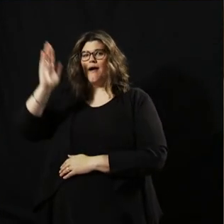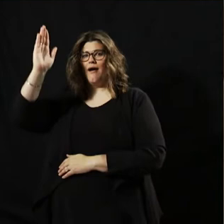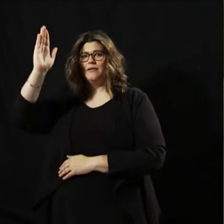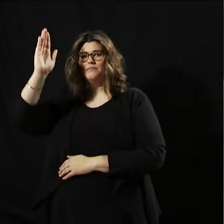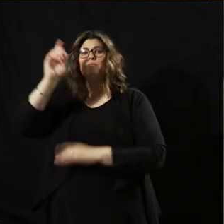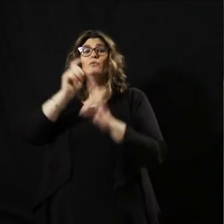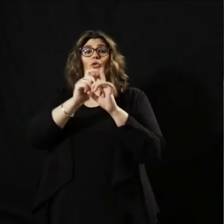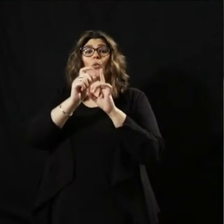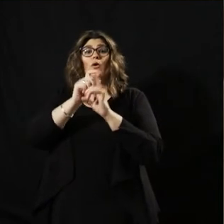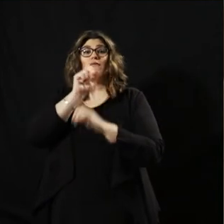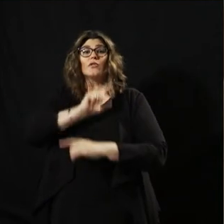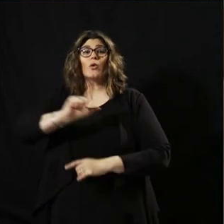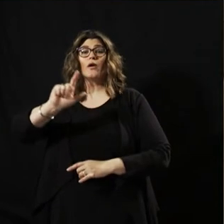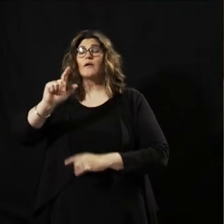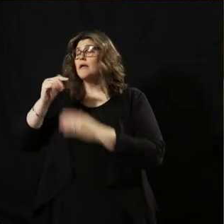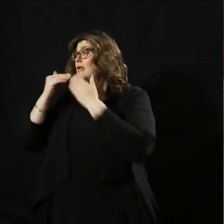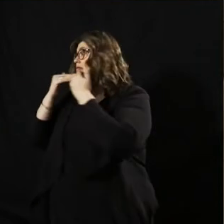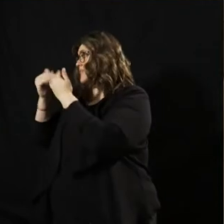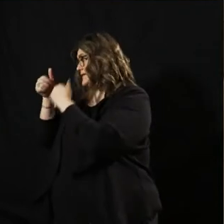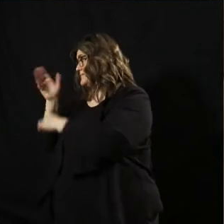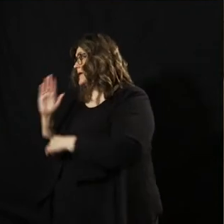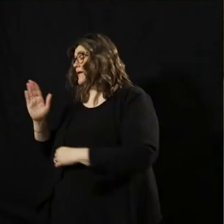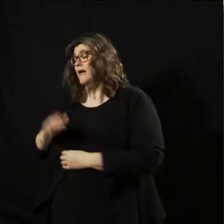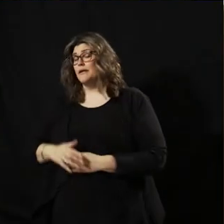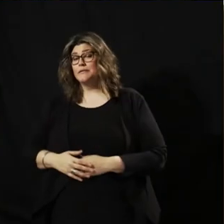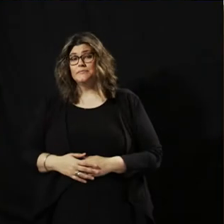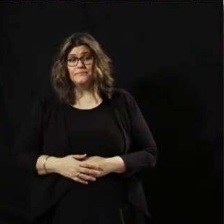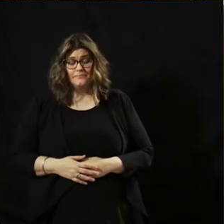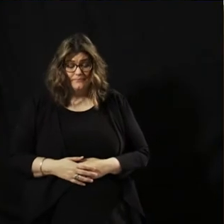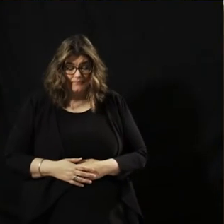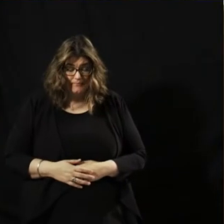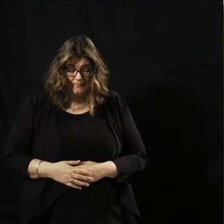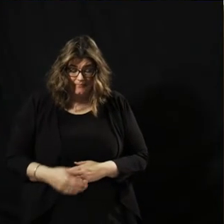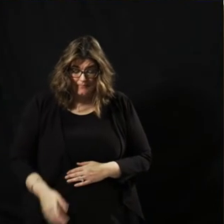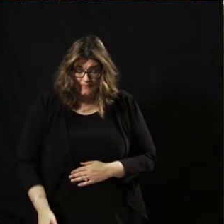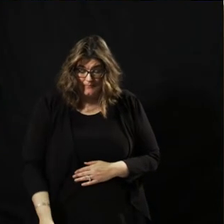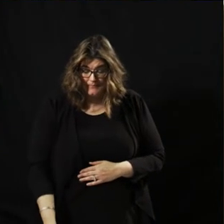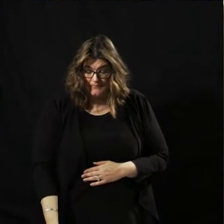The word of the Lord. Thanks be to God.